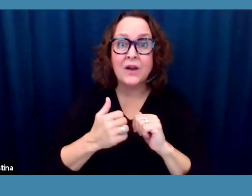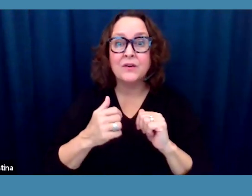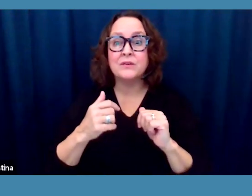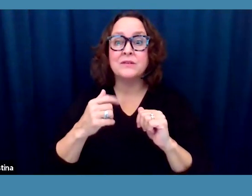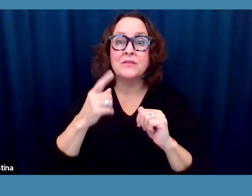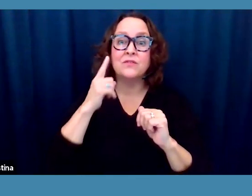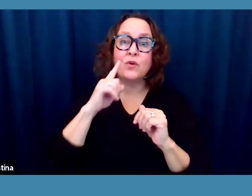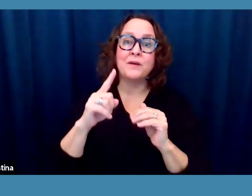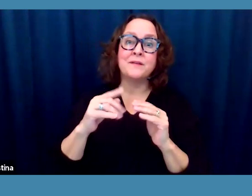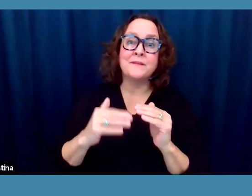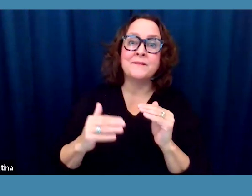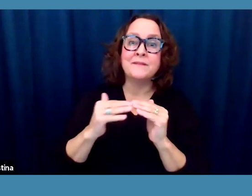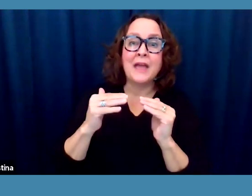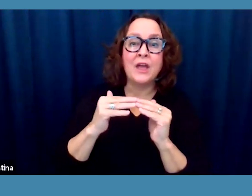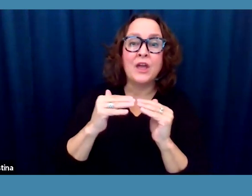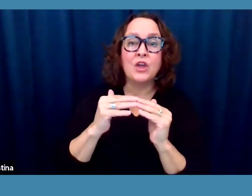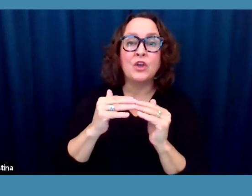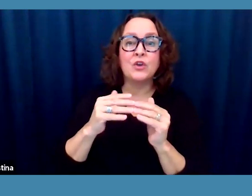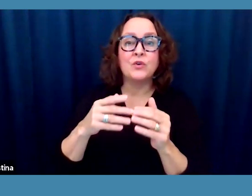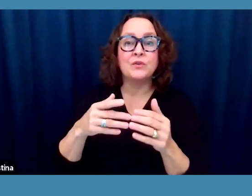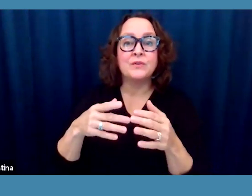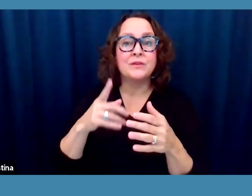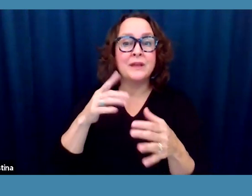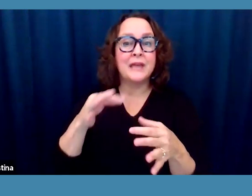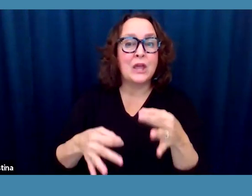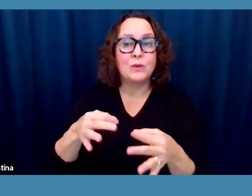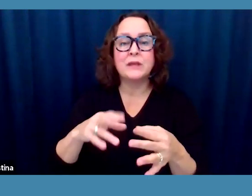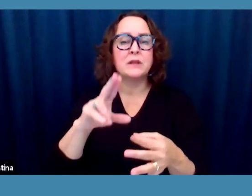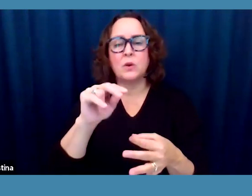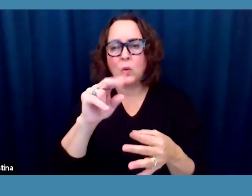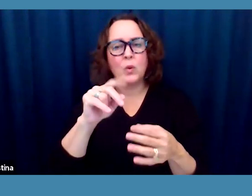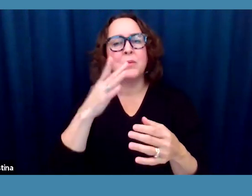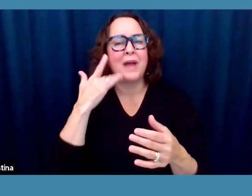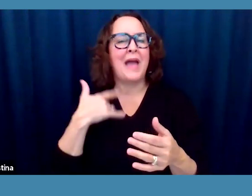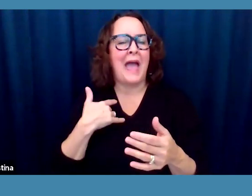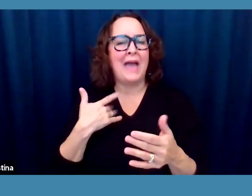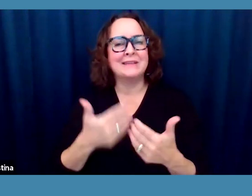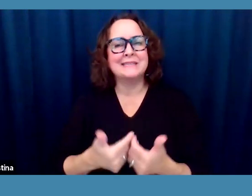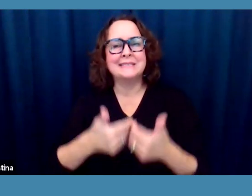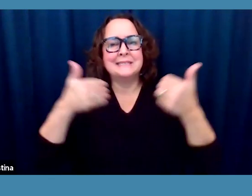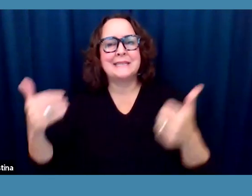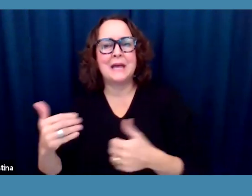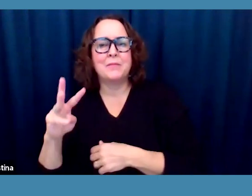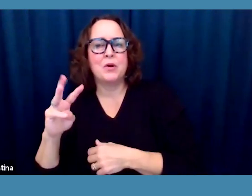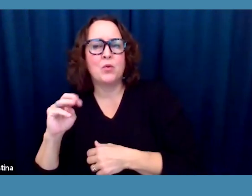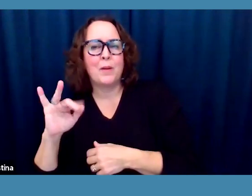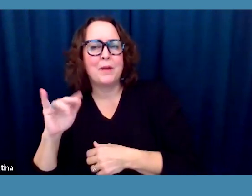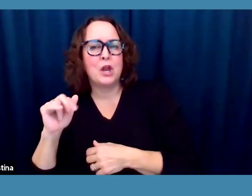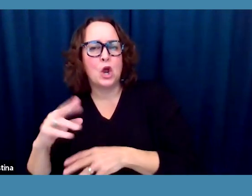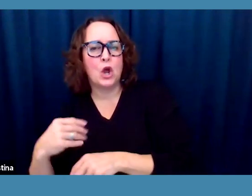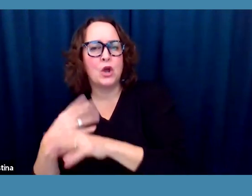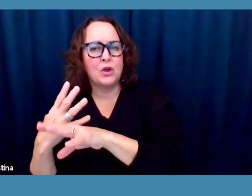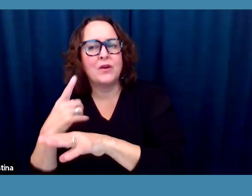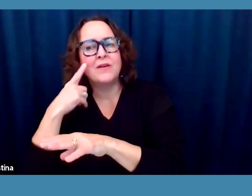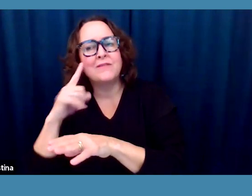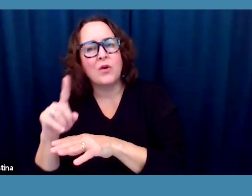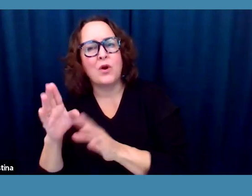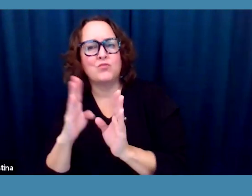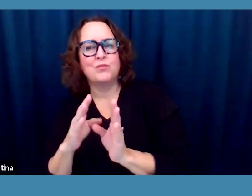hearing, or how to deal with a fair hearing, because we have a whole webinar about preparing and presenting your fair